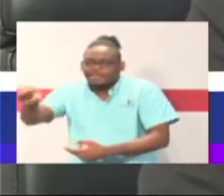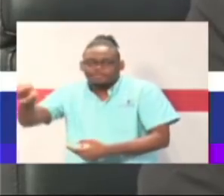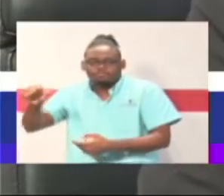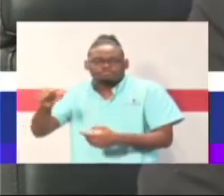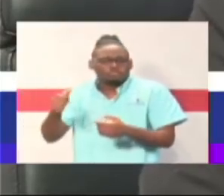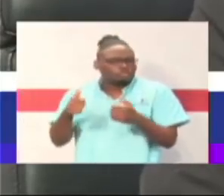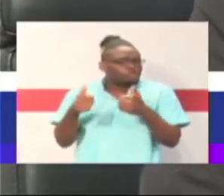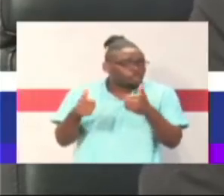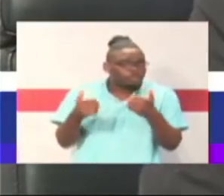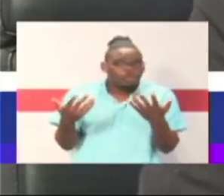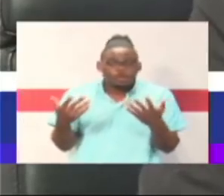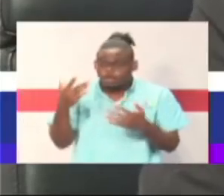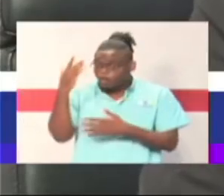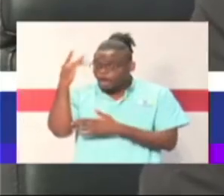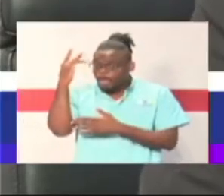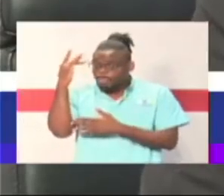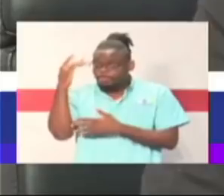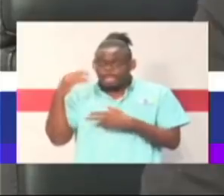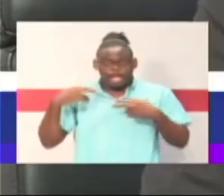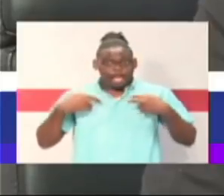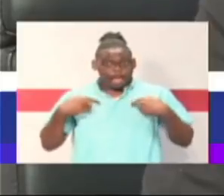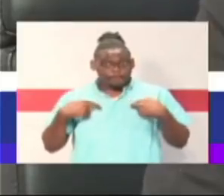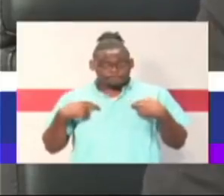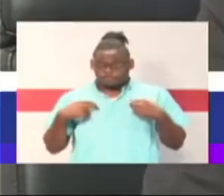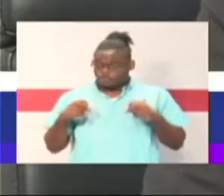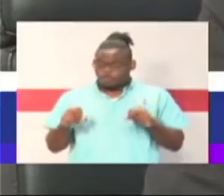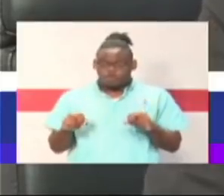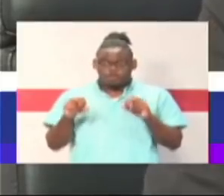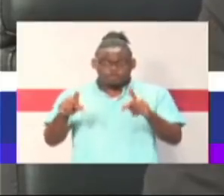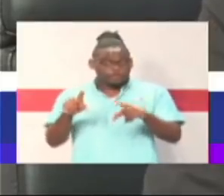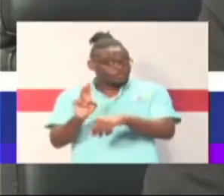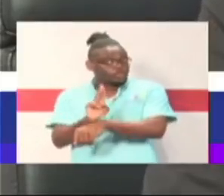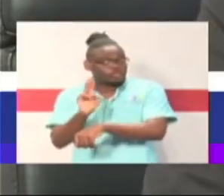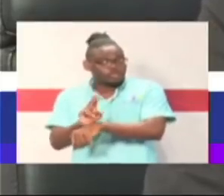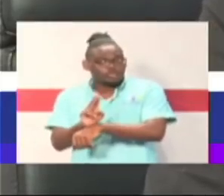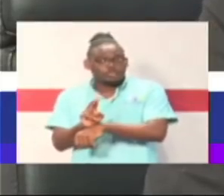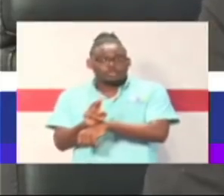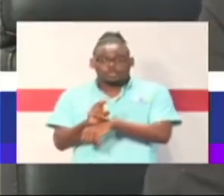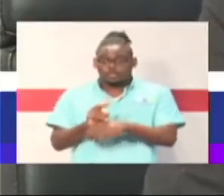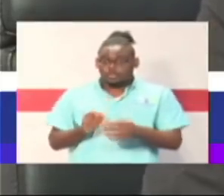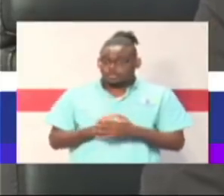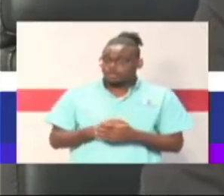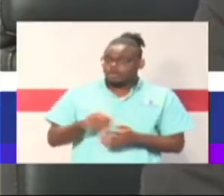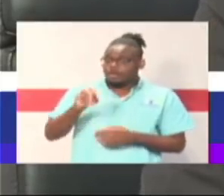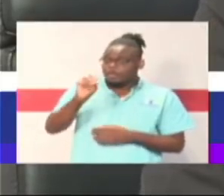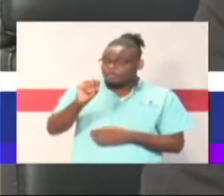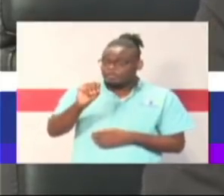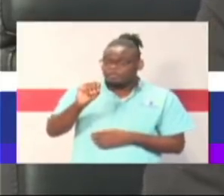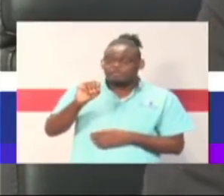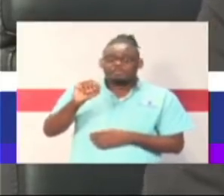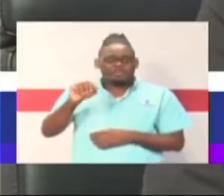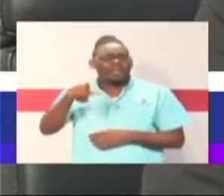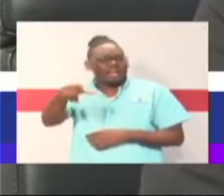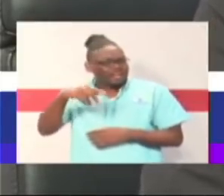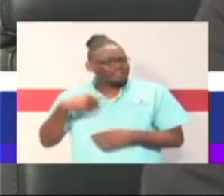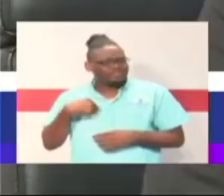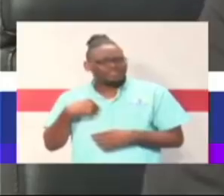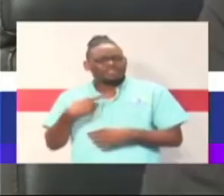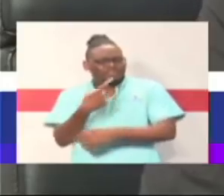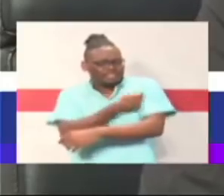have a very good option to use, which is the mRNA Pfizer vaccine in pregnancy, as well as